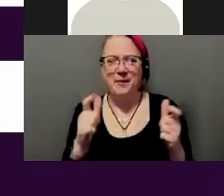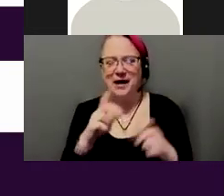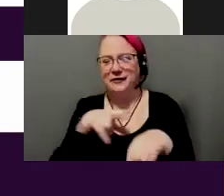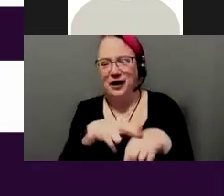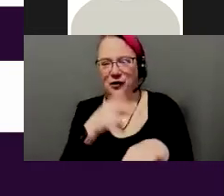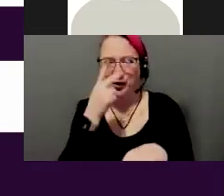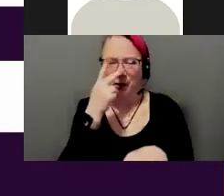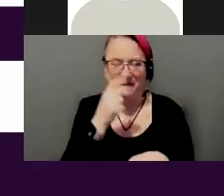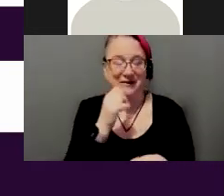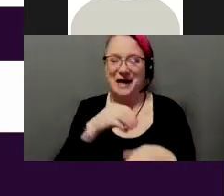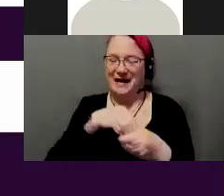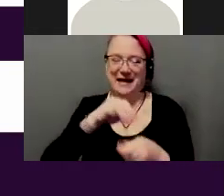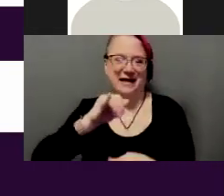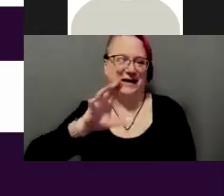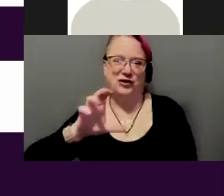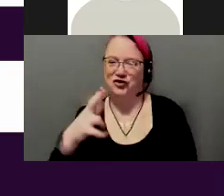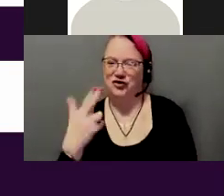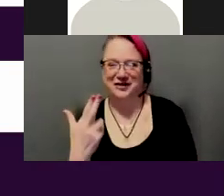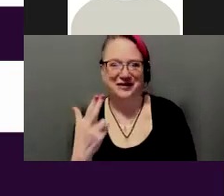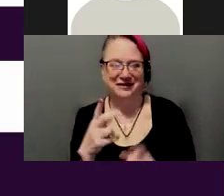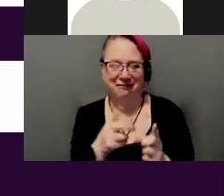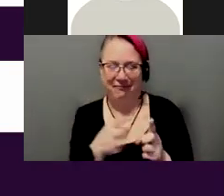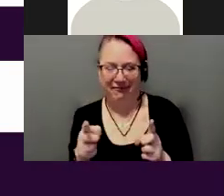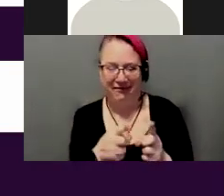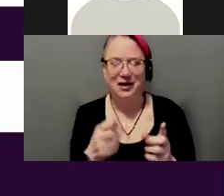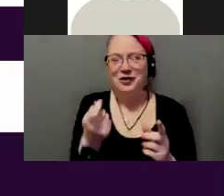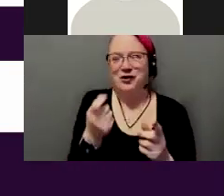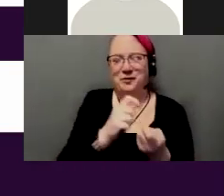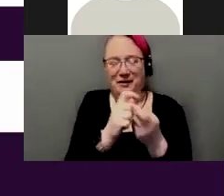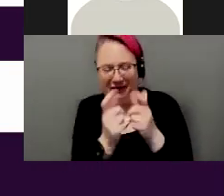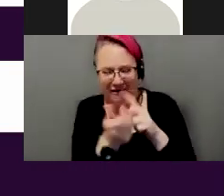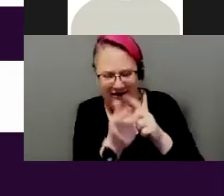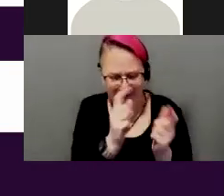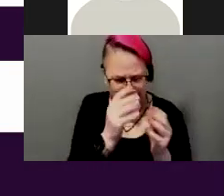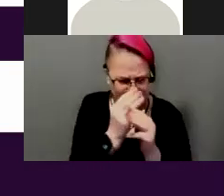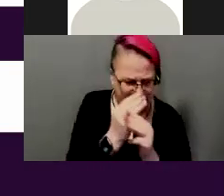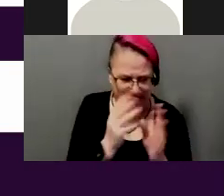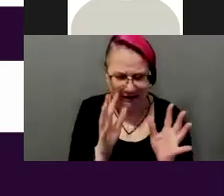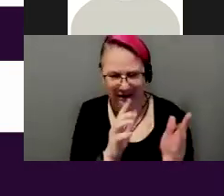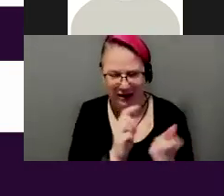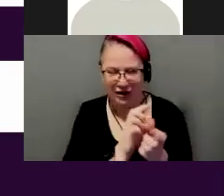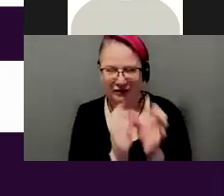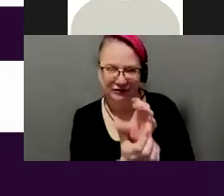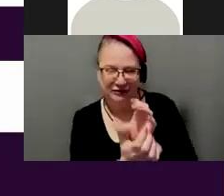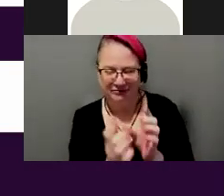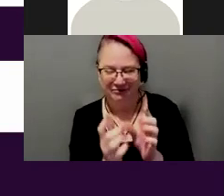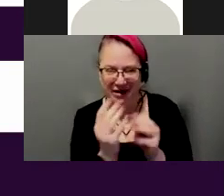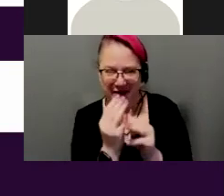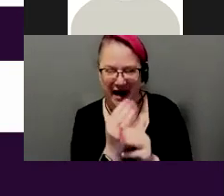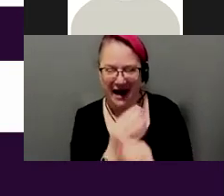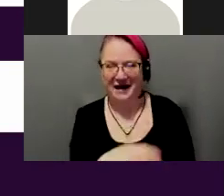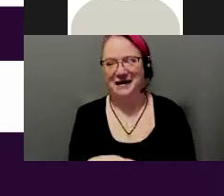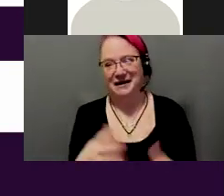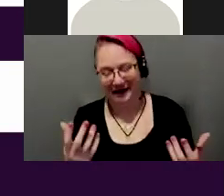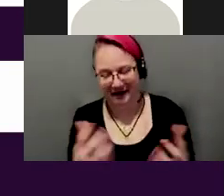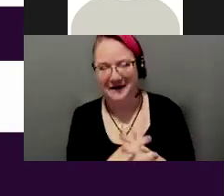not in inches. So that there's a little translation there, conversion of measurement